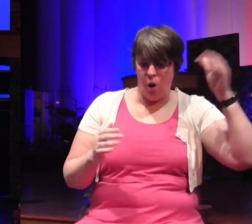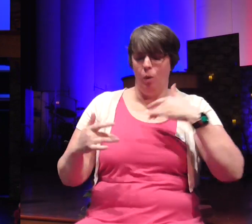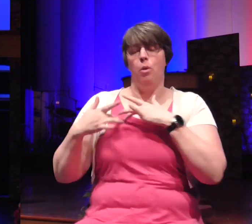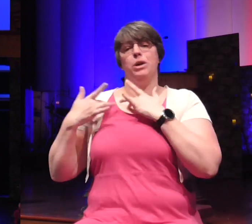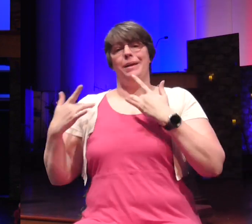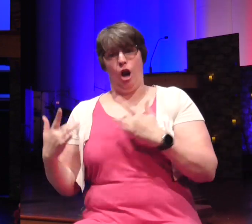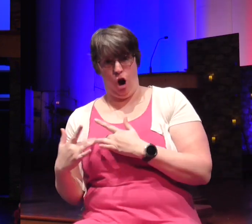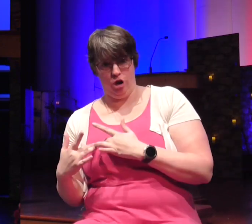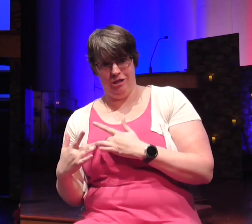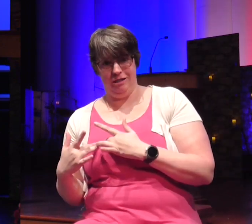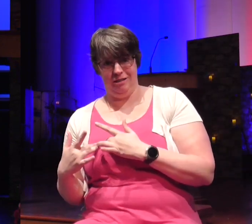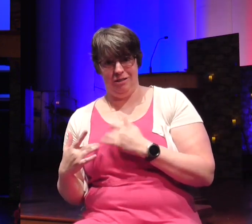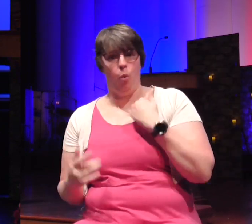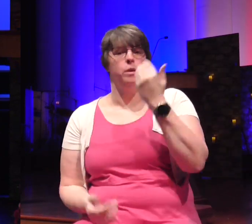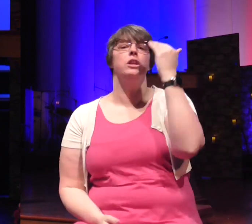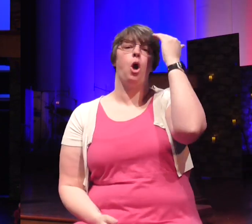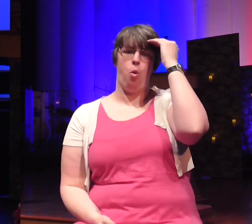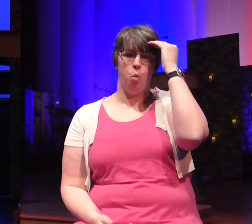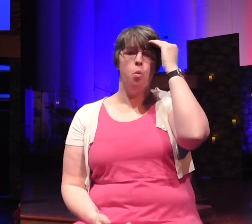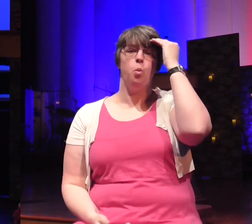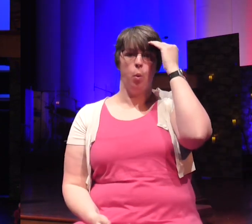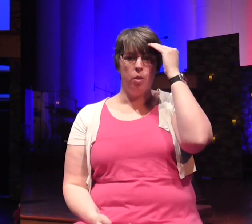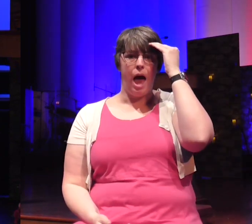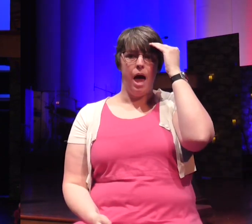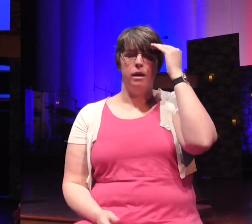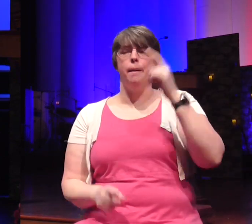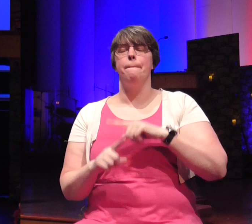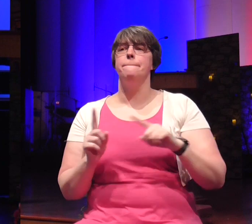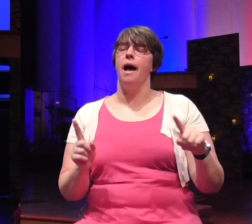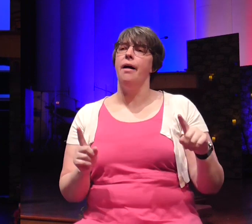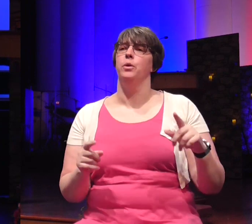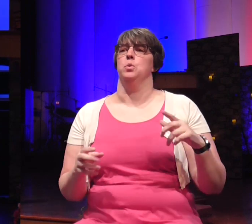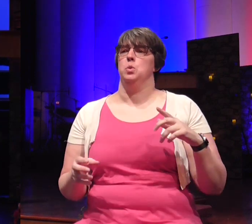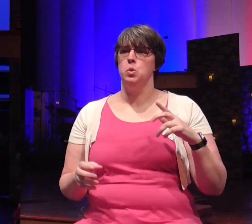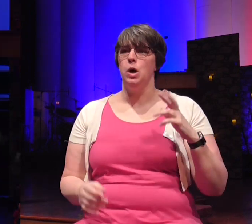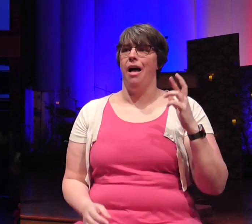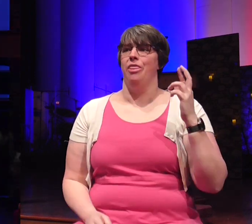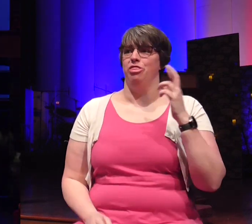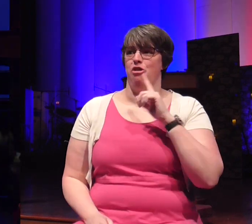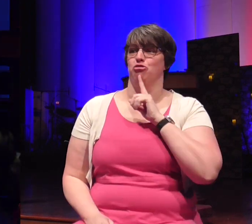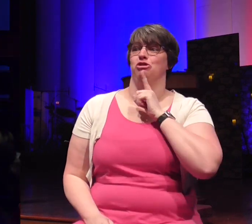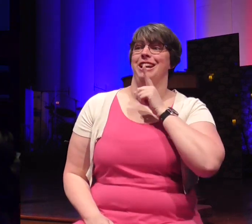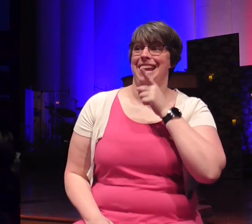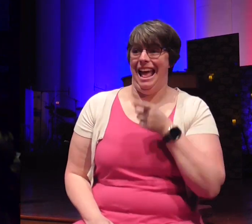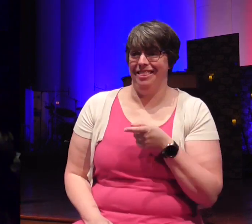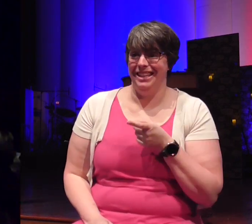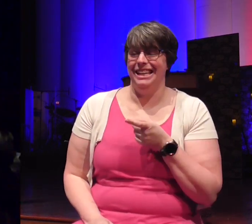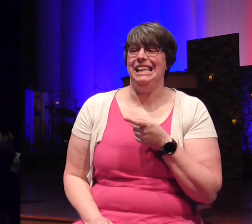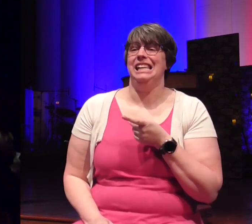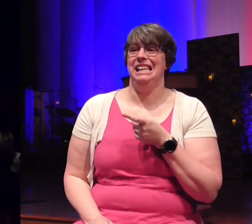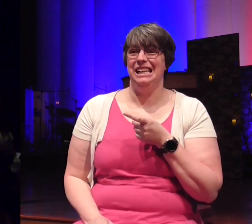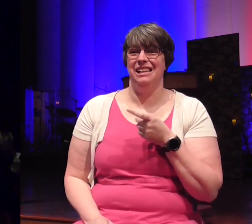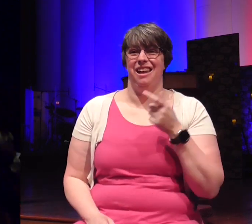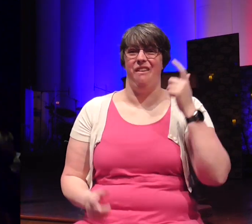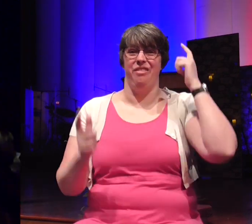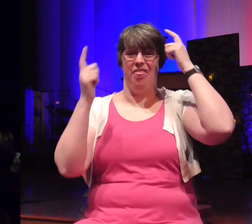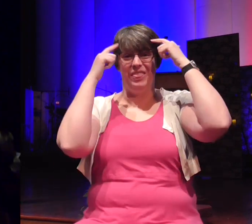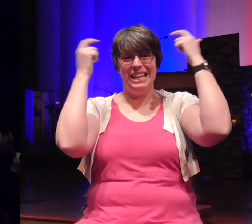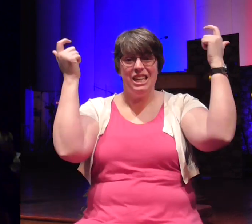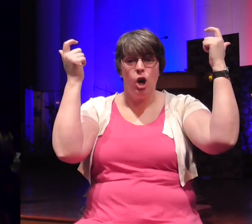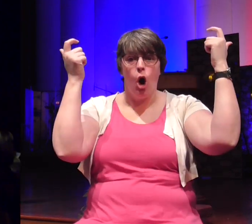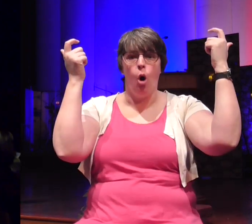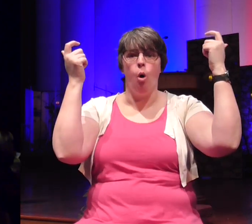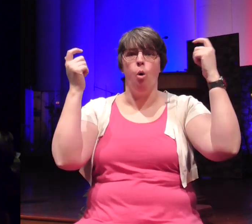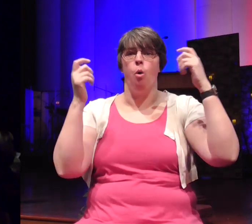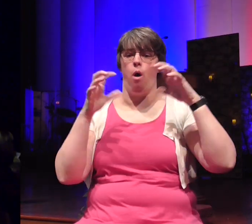this. However, the practicality and the expediency of the ego or the